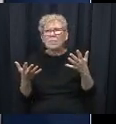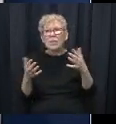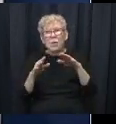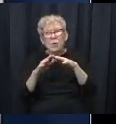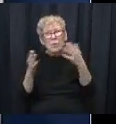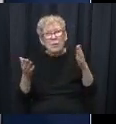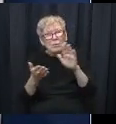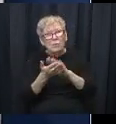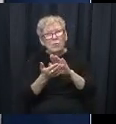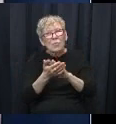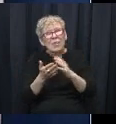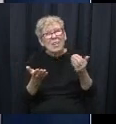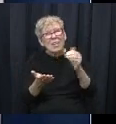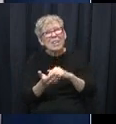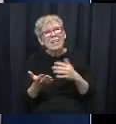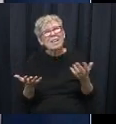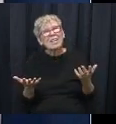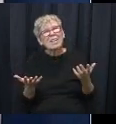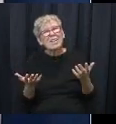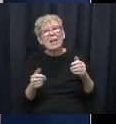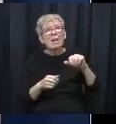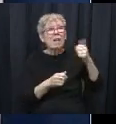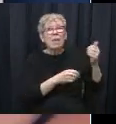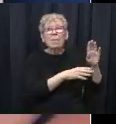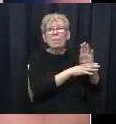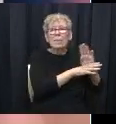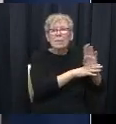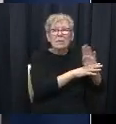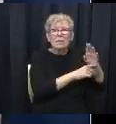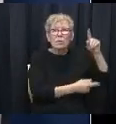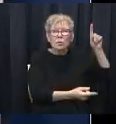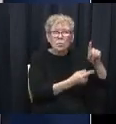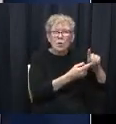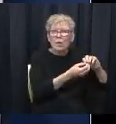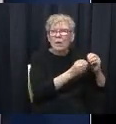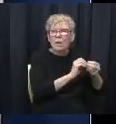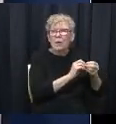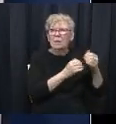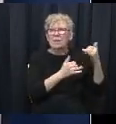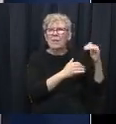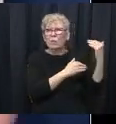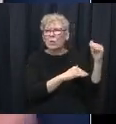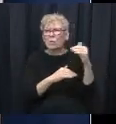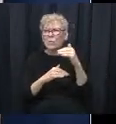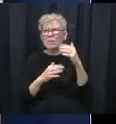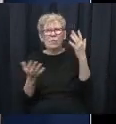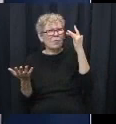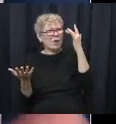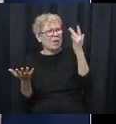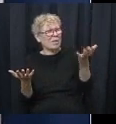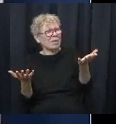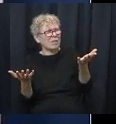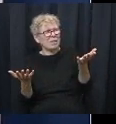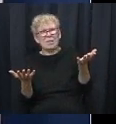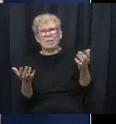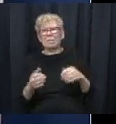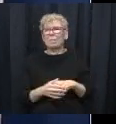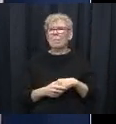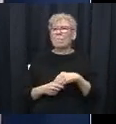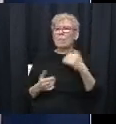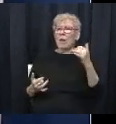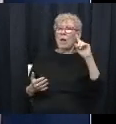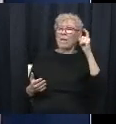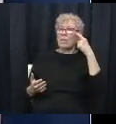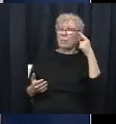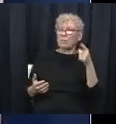still restricted. Can you explain why? Yeah, so the COVID safety protocols around schools are very strong. It's a multi-layered approach